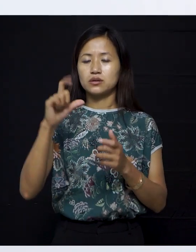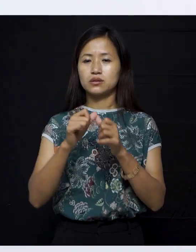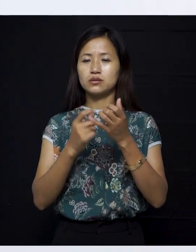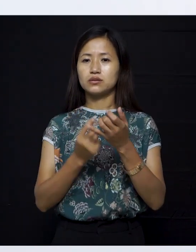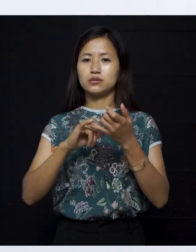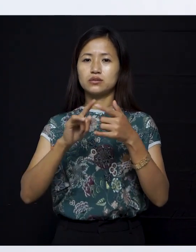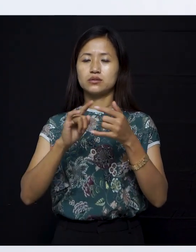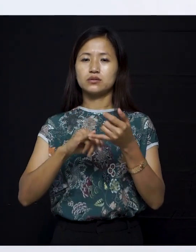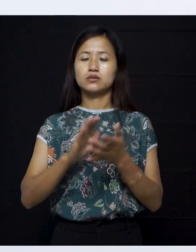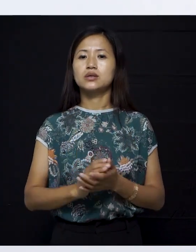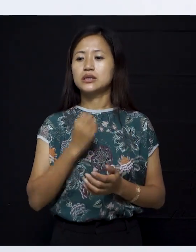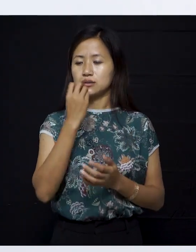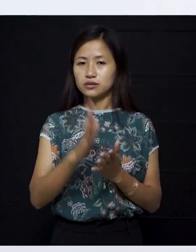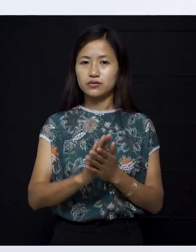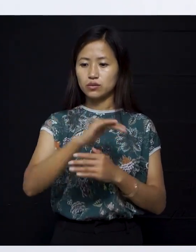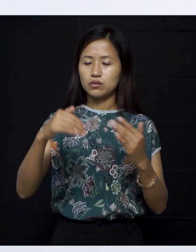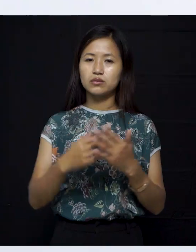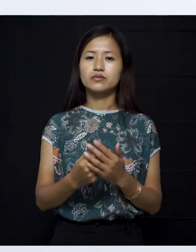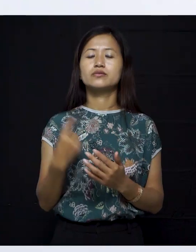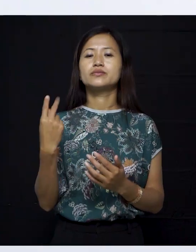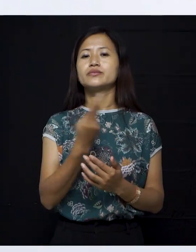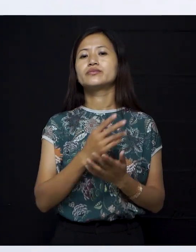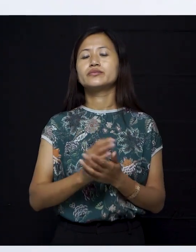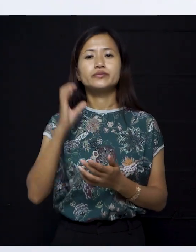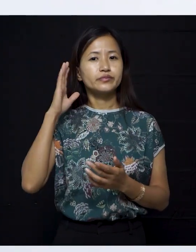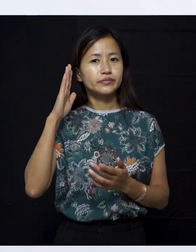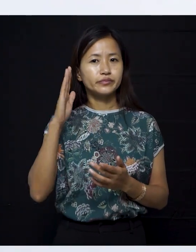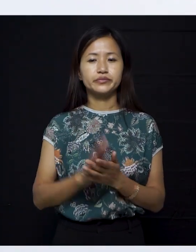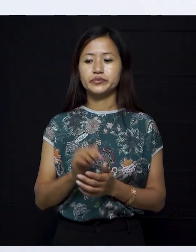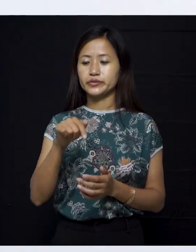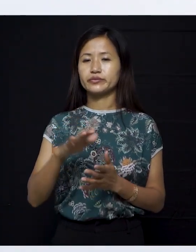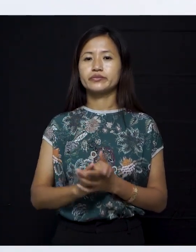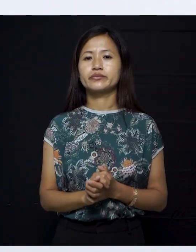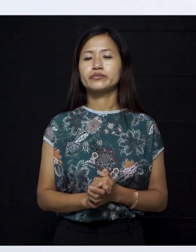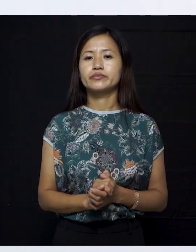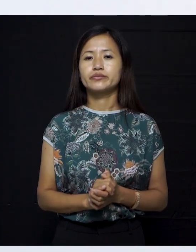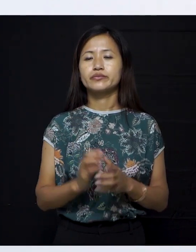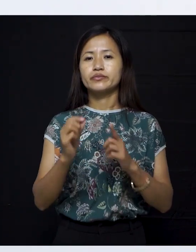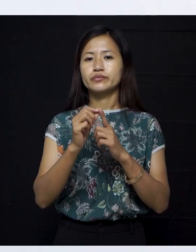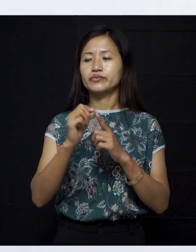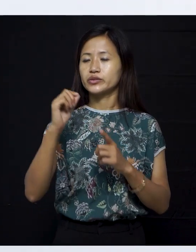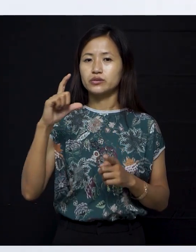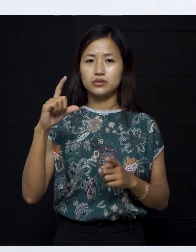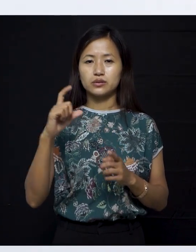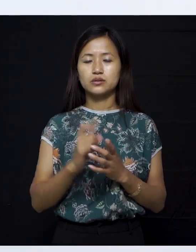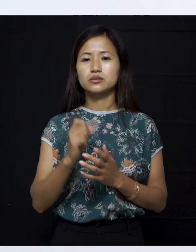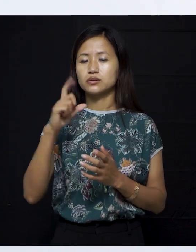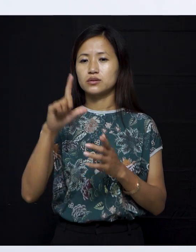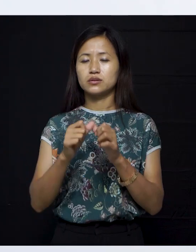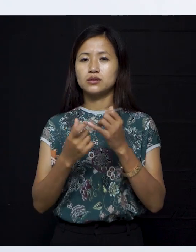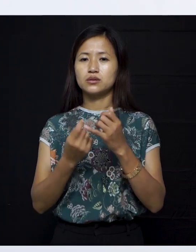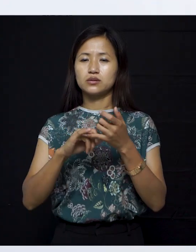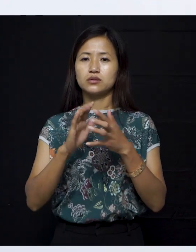be very, very easy for all of us. So I want you to listen to this carefully. The principal clause will be a